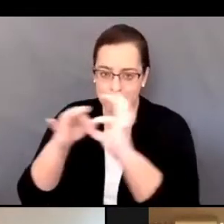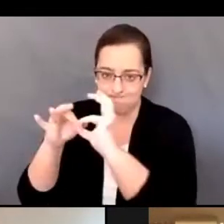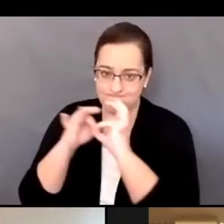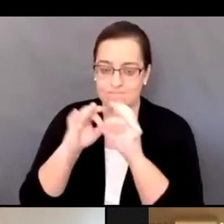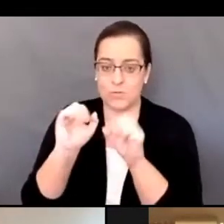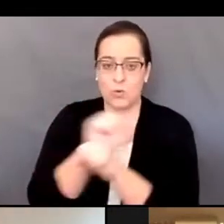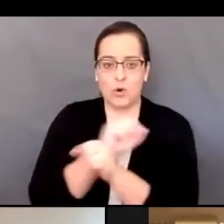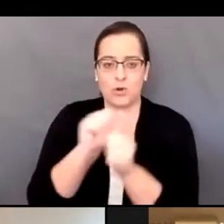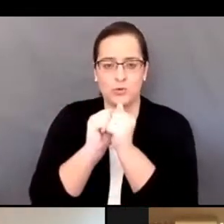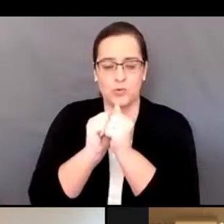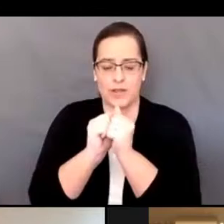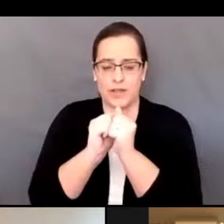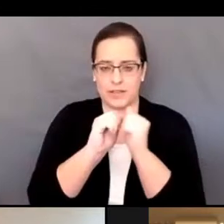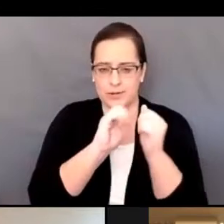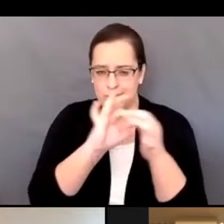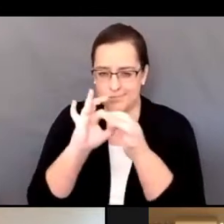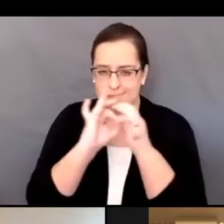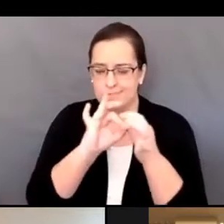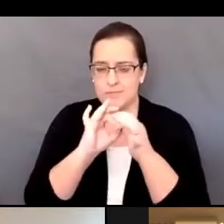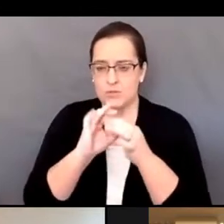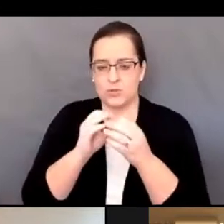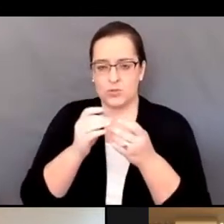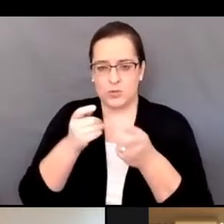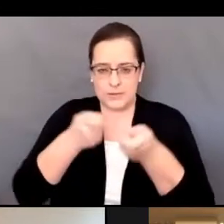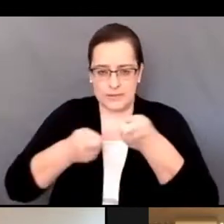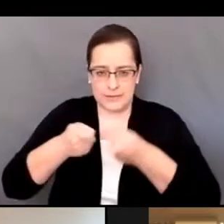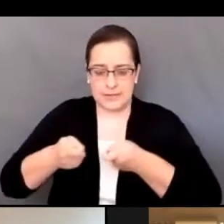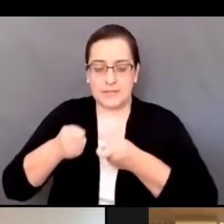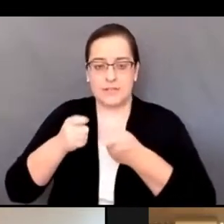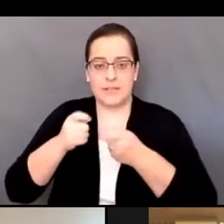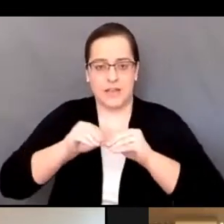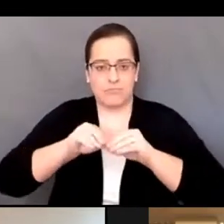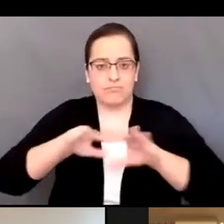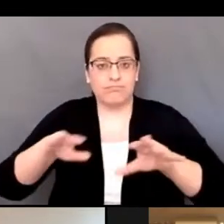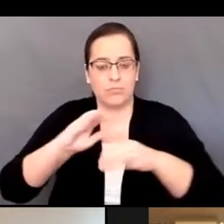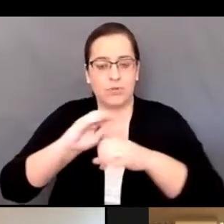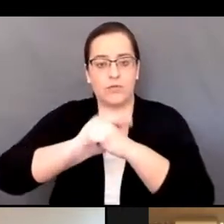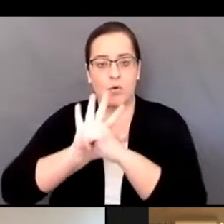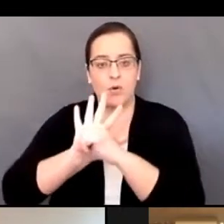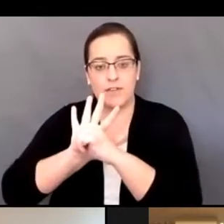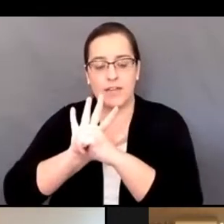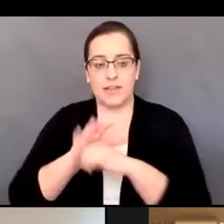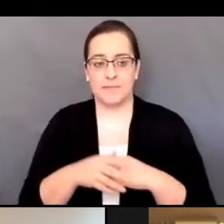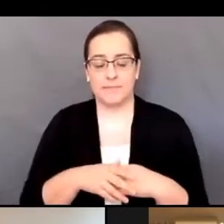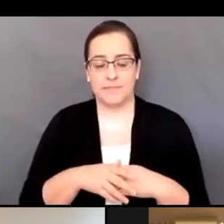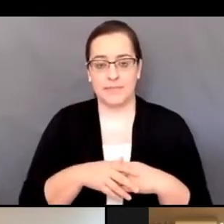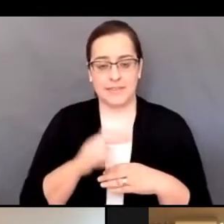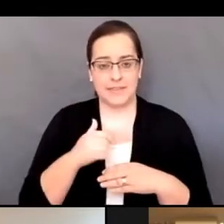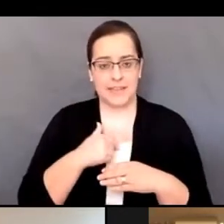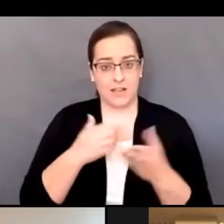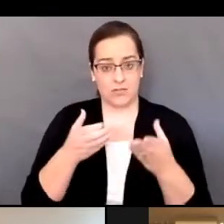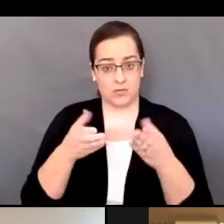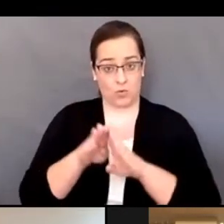a team to mitigate the outbreak of COVID-19. Now, as I come to a